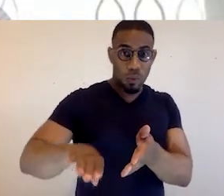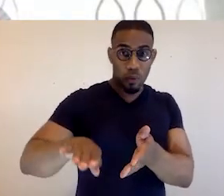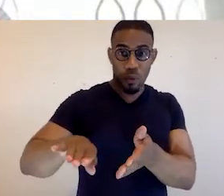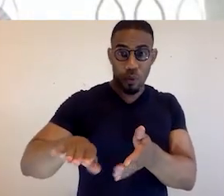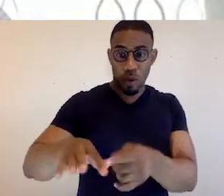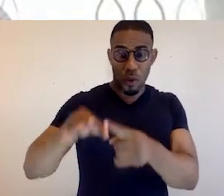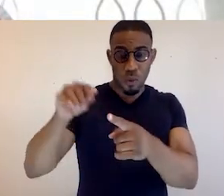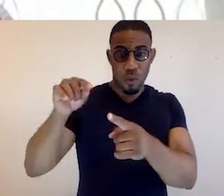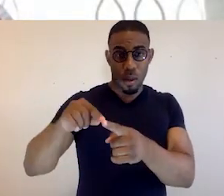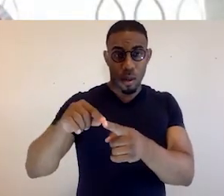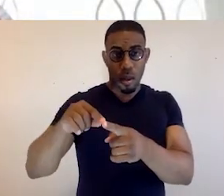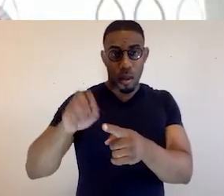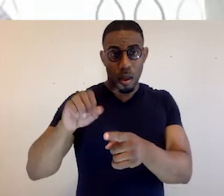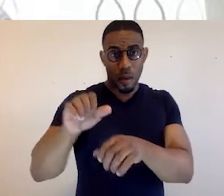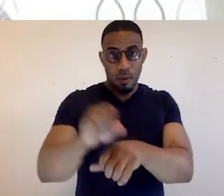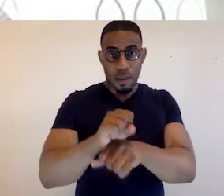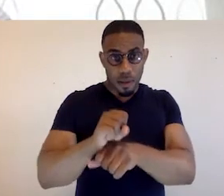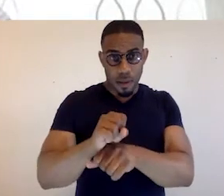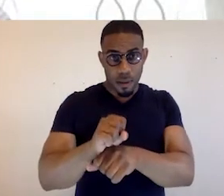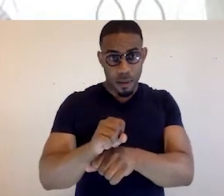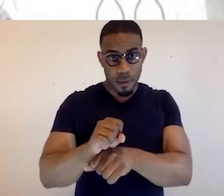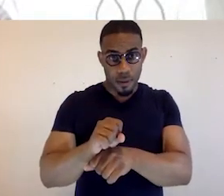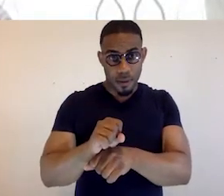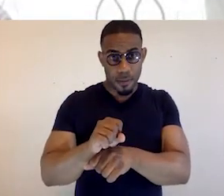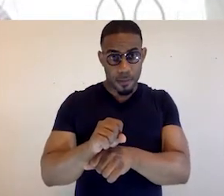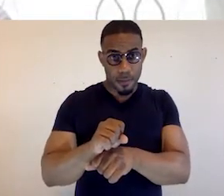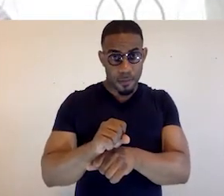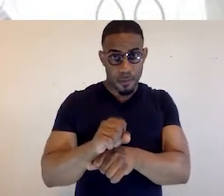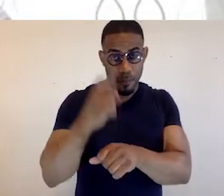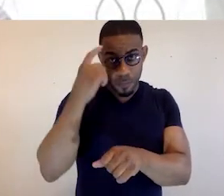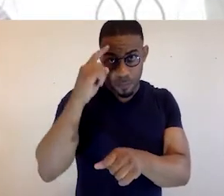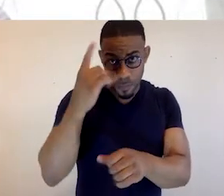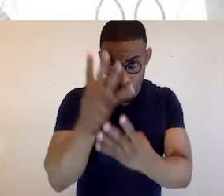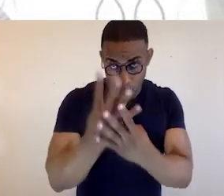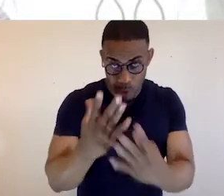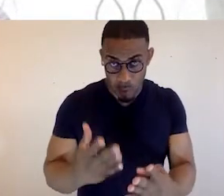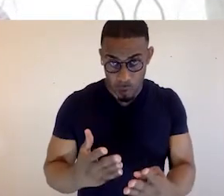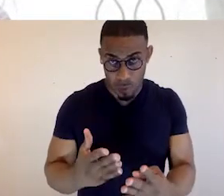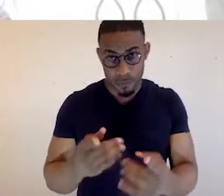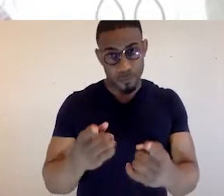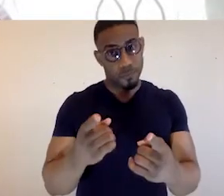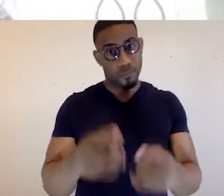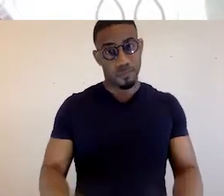that exclusion of slavery for prisoners.